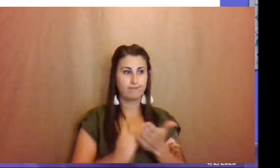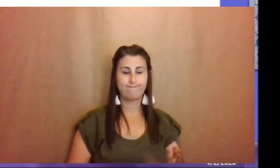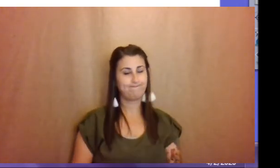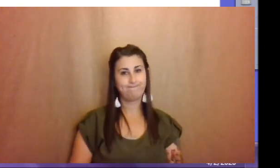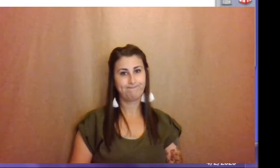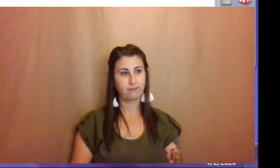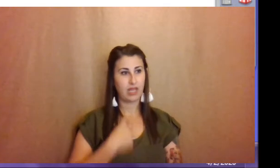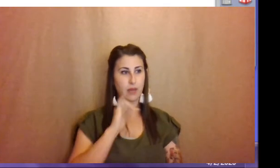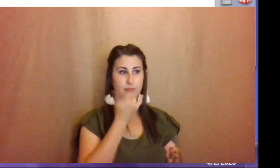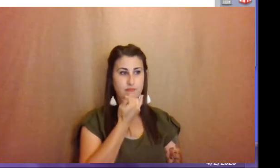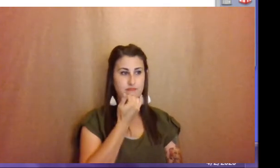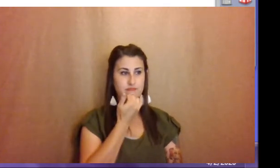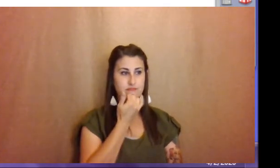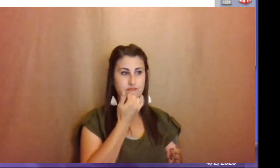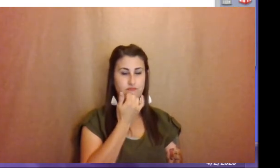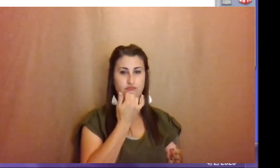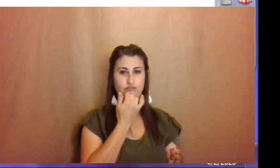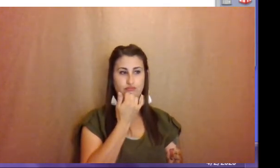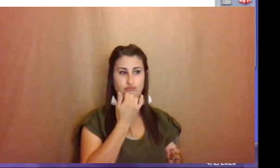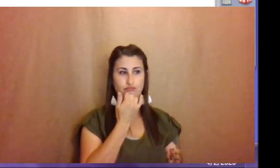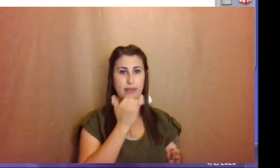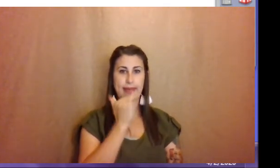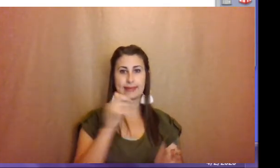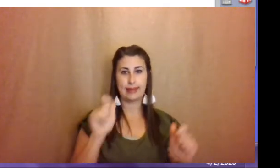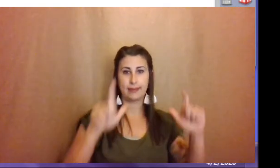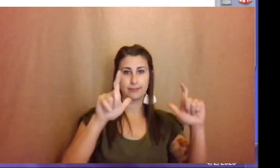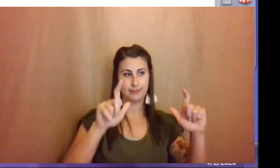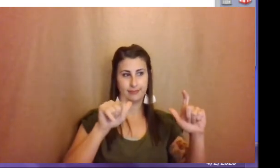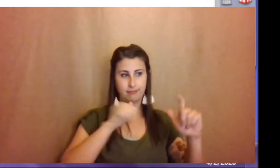me erase that. I accidentally ended that.